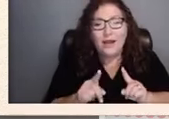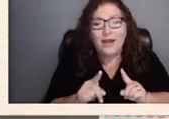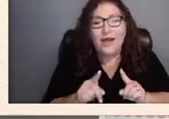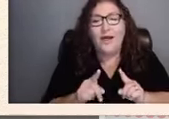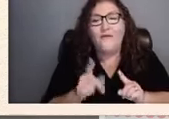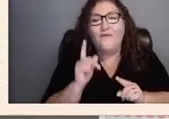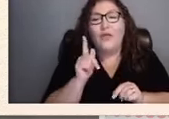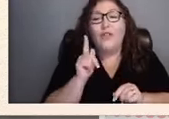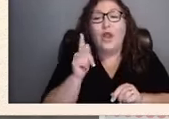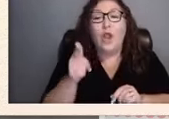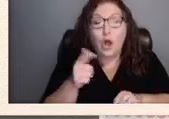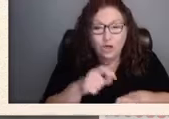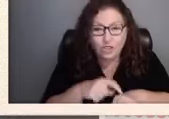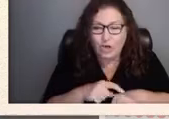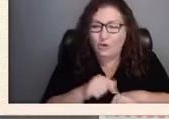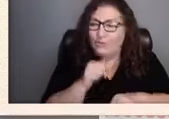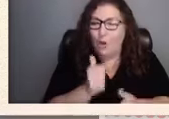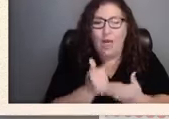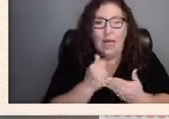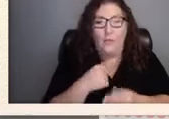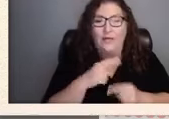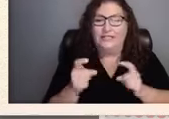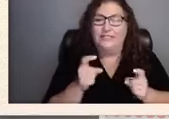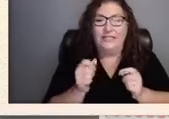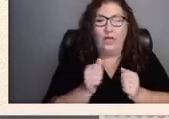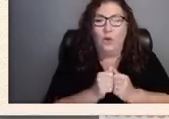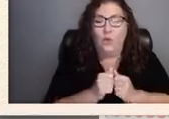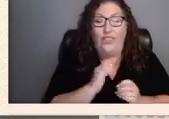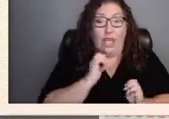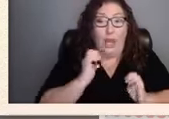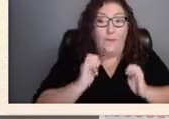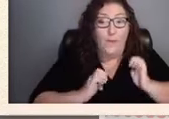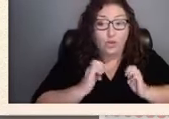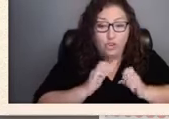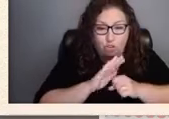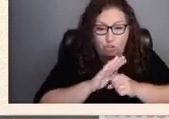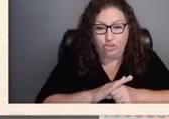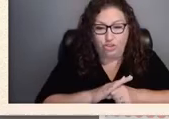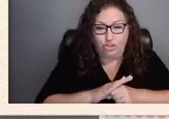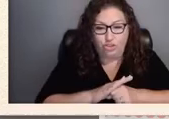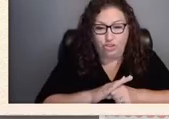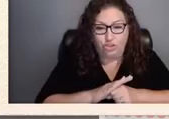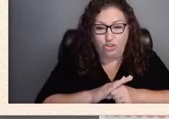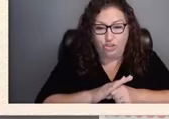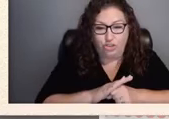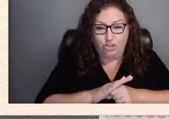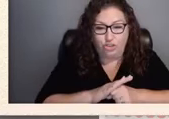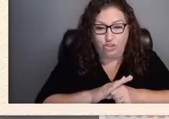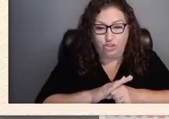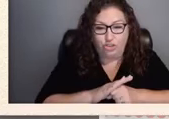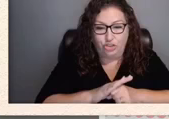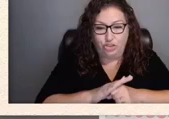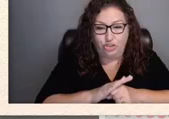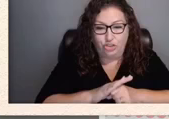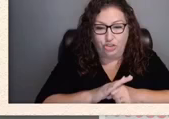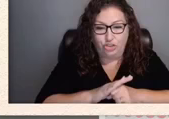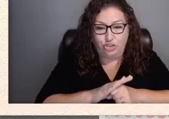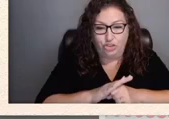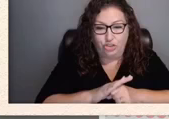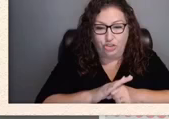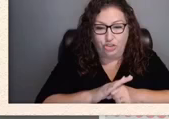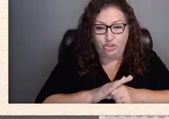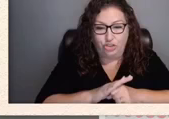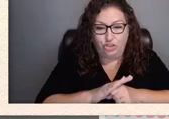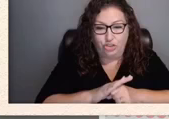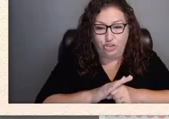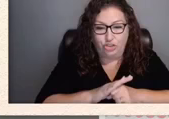don't help us deal with the emotional distress that we might experience. And in fact, may double back on us and